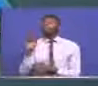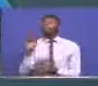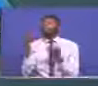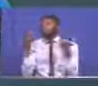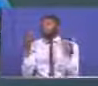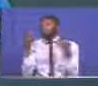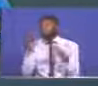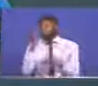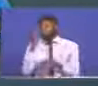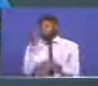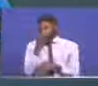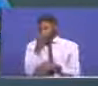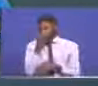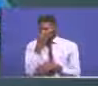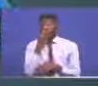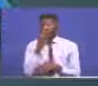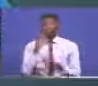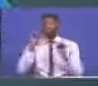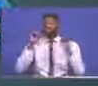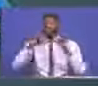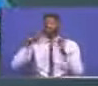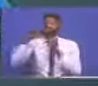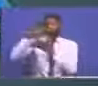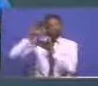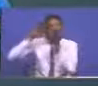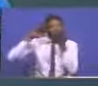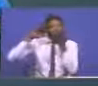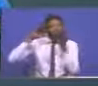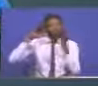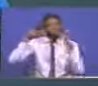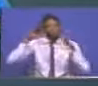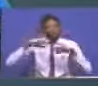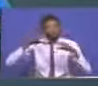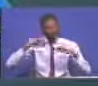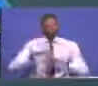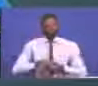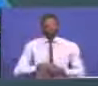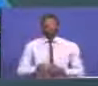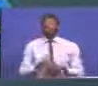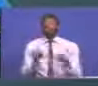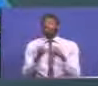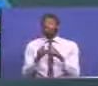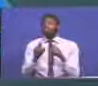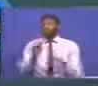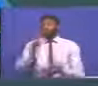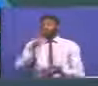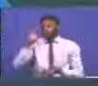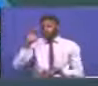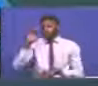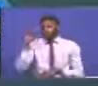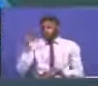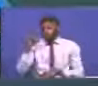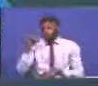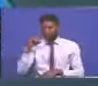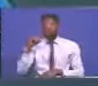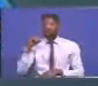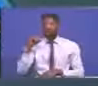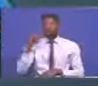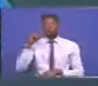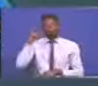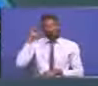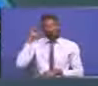in the morning accompanied by partly cloudy conditions and sunny intervals. In the northeastern region, areas of Garissa, Mandera, Wajir and